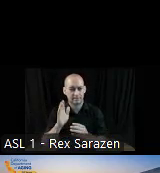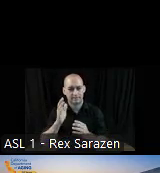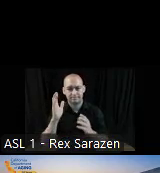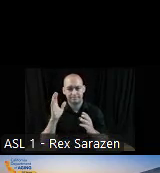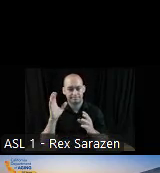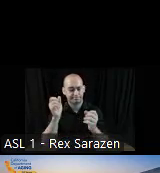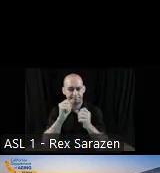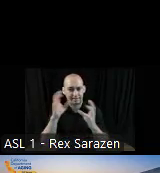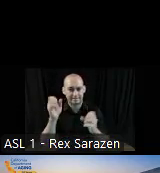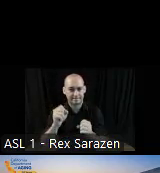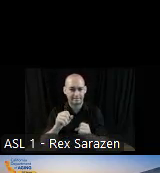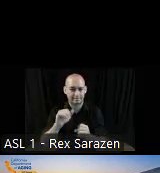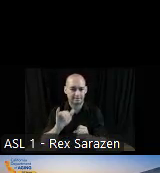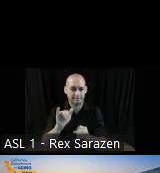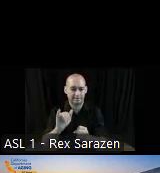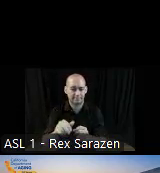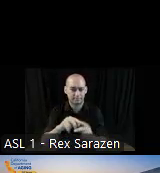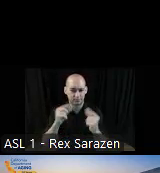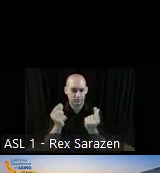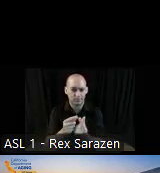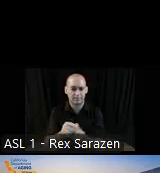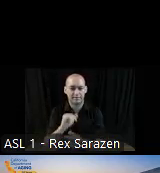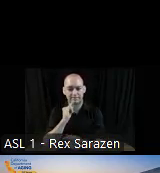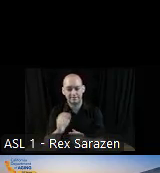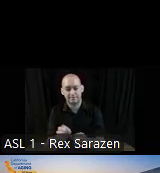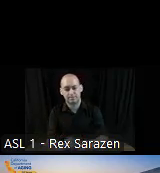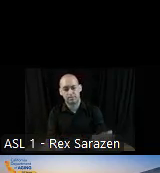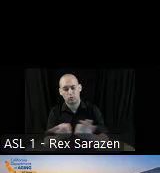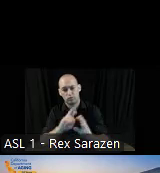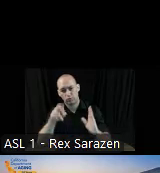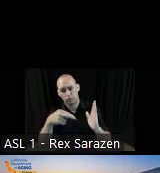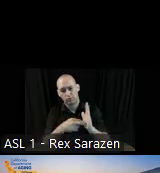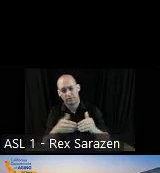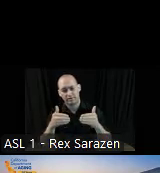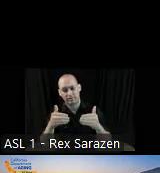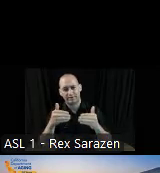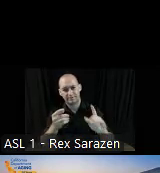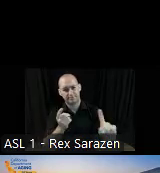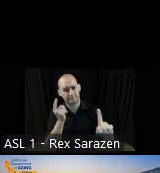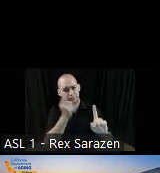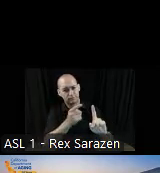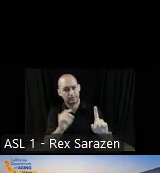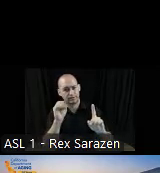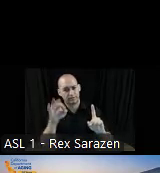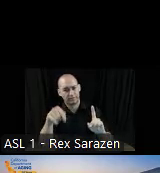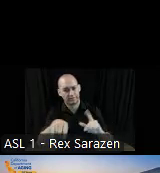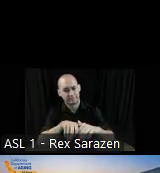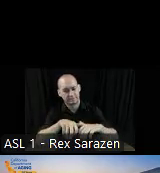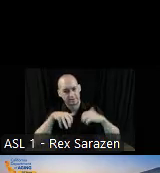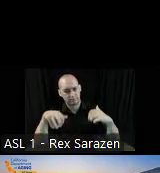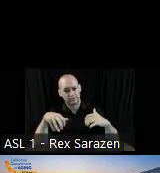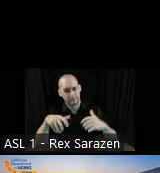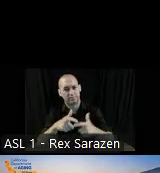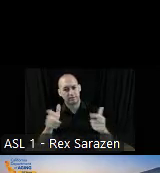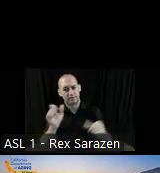subcommittee chairs who play a crucial role in advancing our mission of this council and all the work that we're